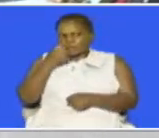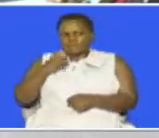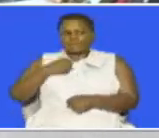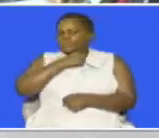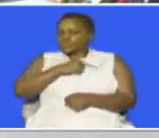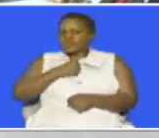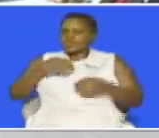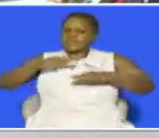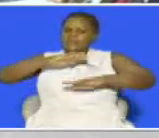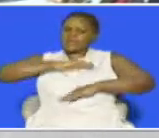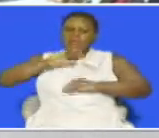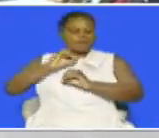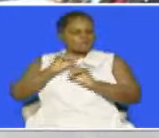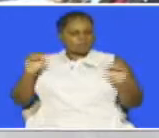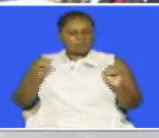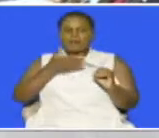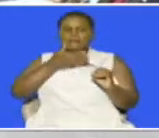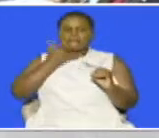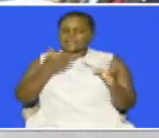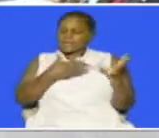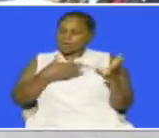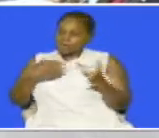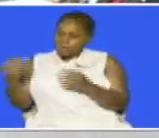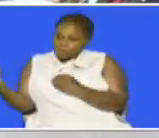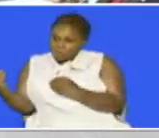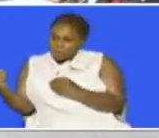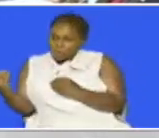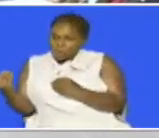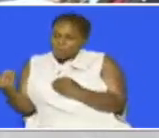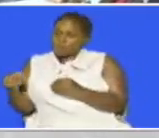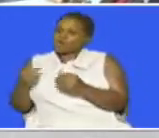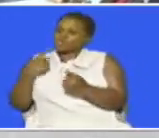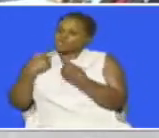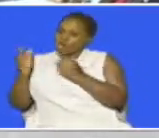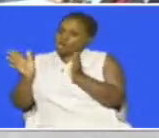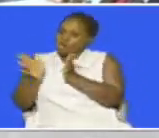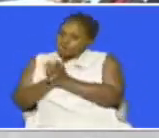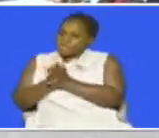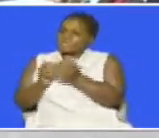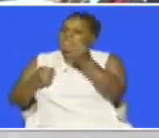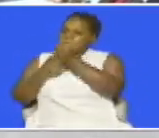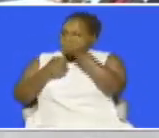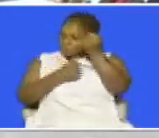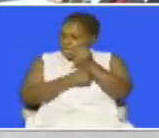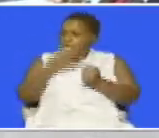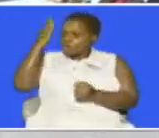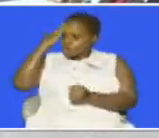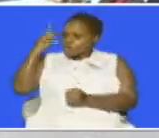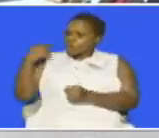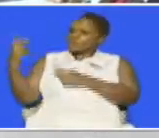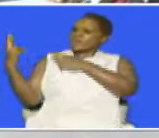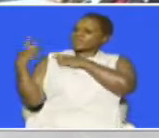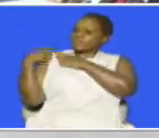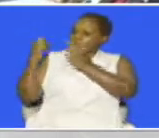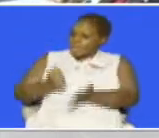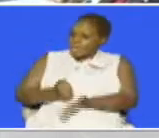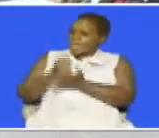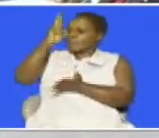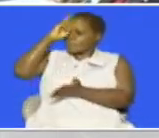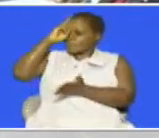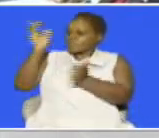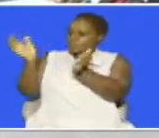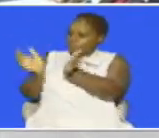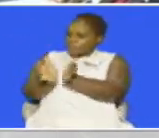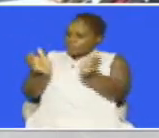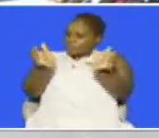enough. He has to go on the ground and calm his supporters, identify the culprit, and assist the police to arrest